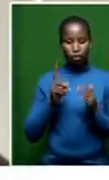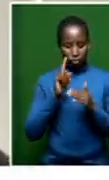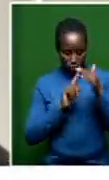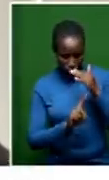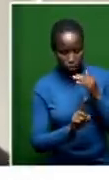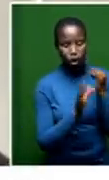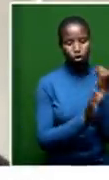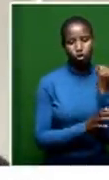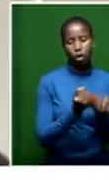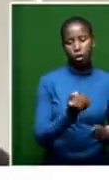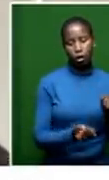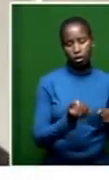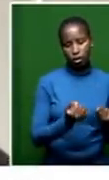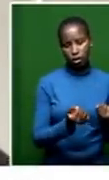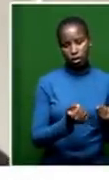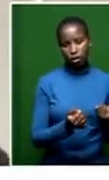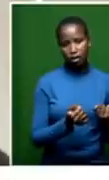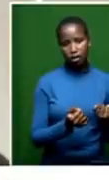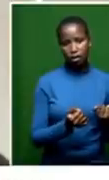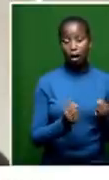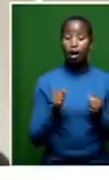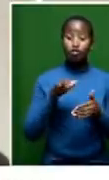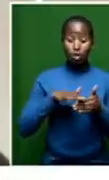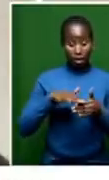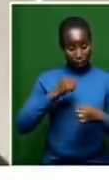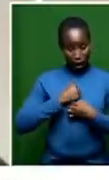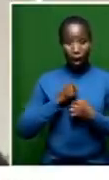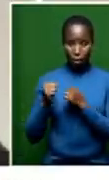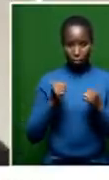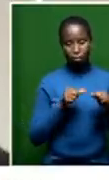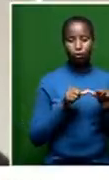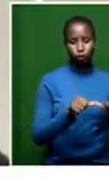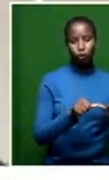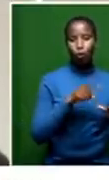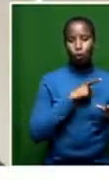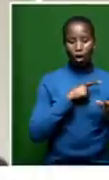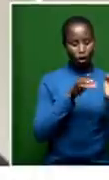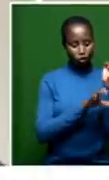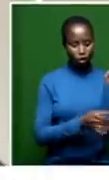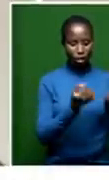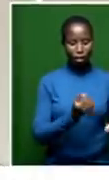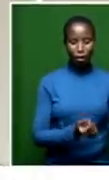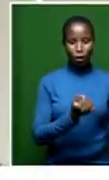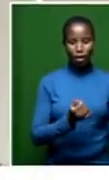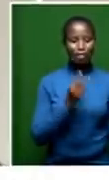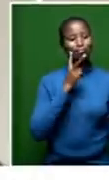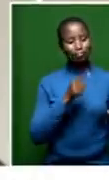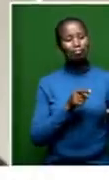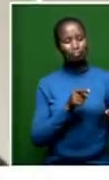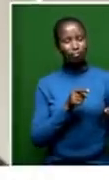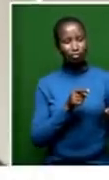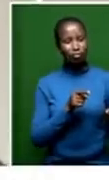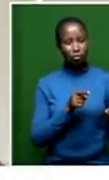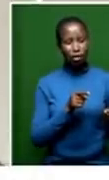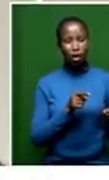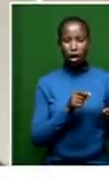about, and therefore we still stand by those reasons because the Constitutional Court found in the favor of the National Assembly, and